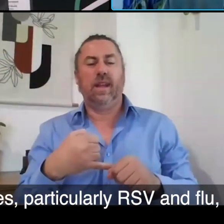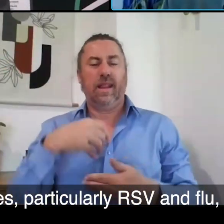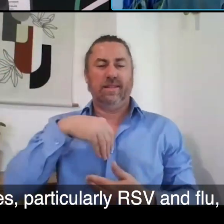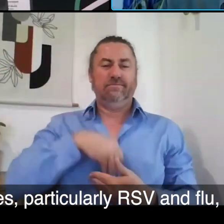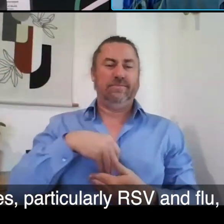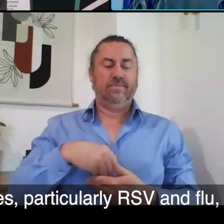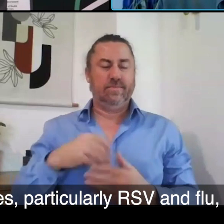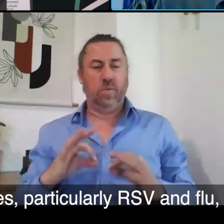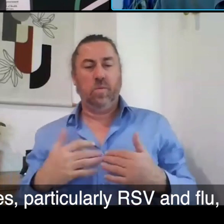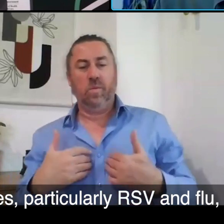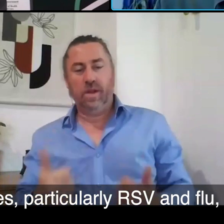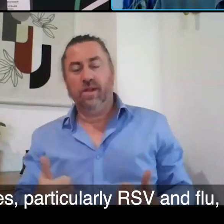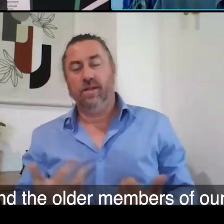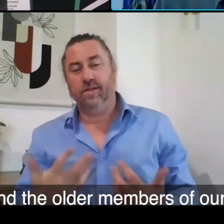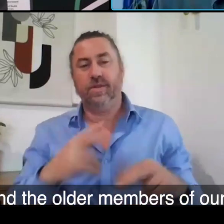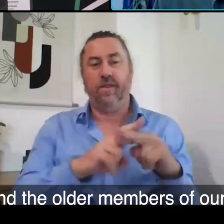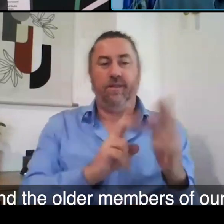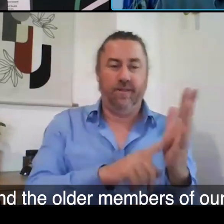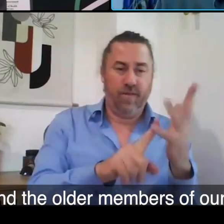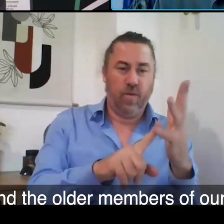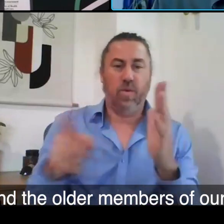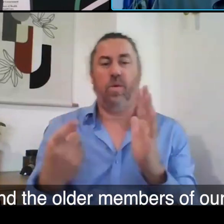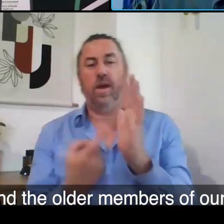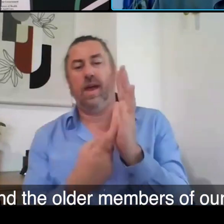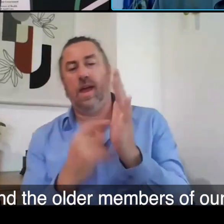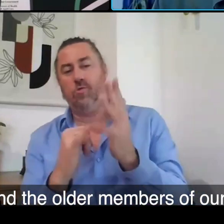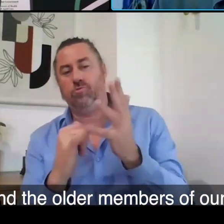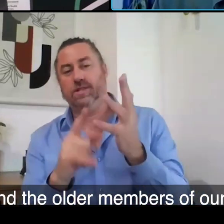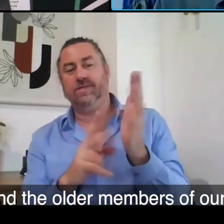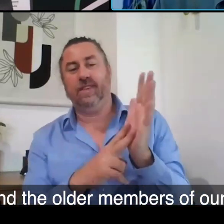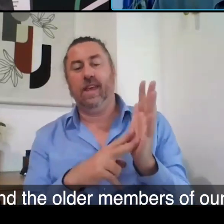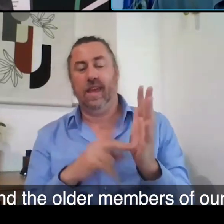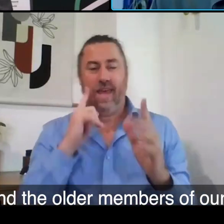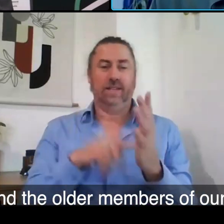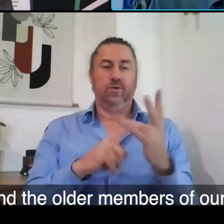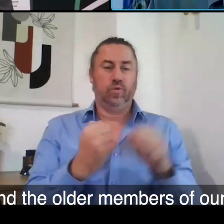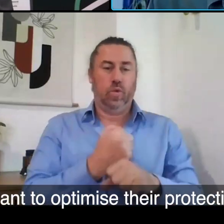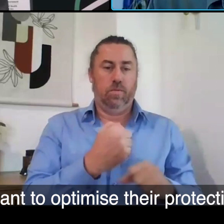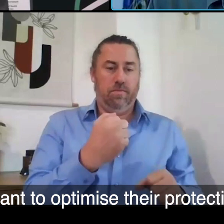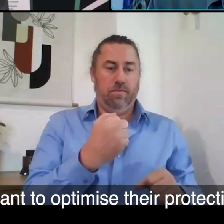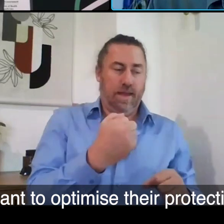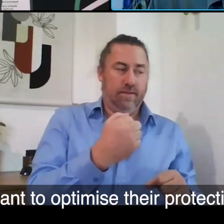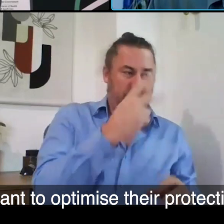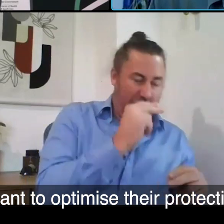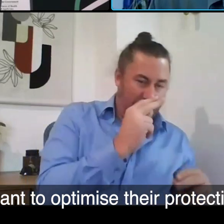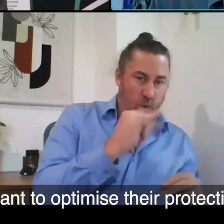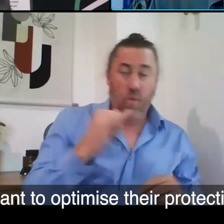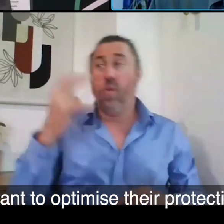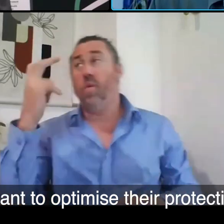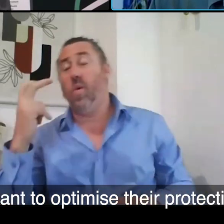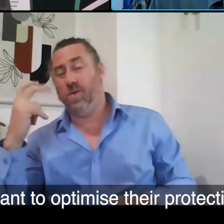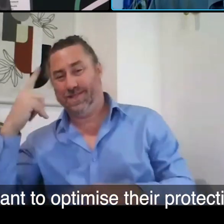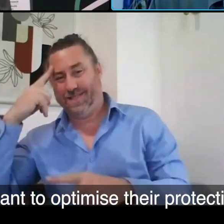particularly RSV and flu, really target the youngest and the older members of our community. So really important to optimise